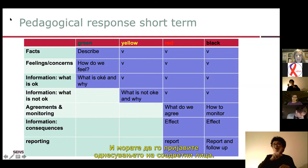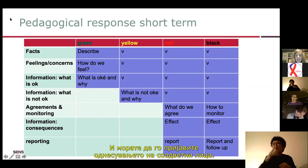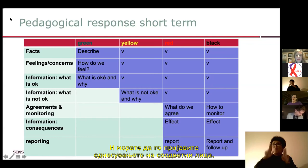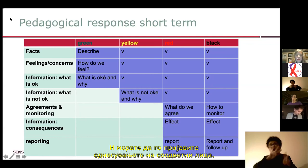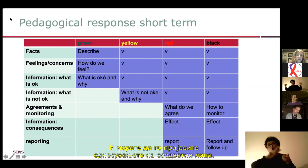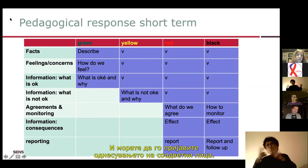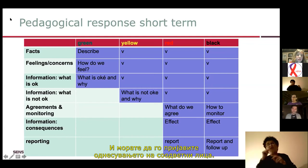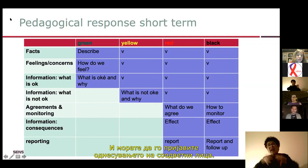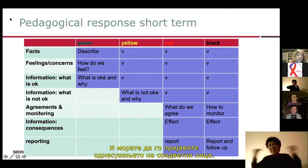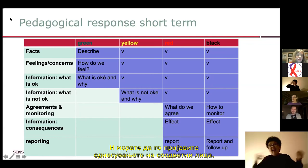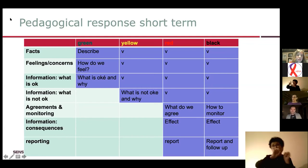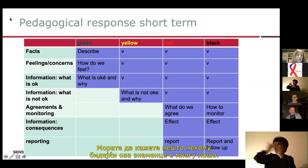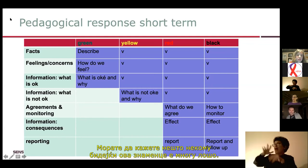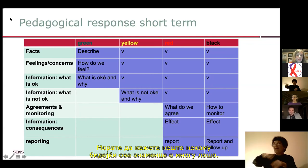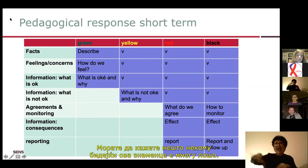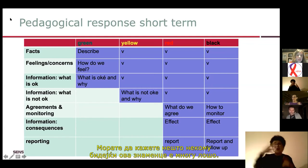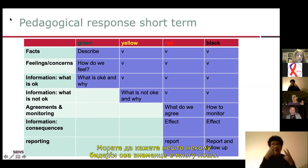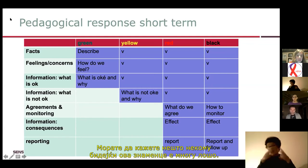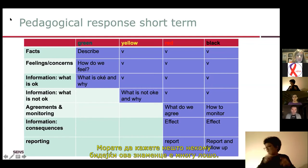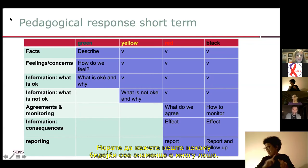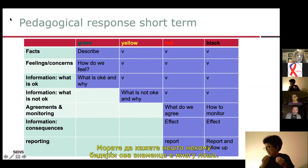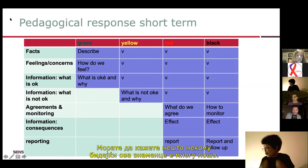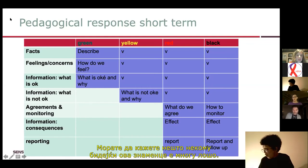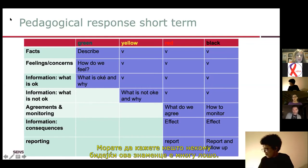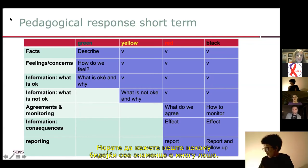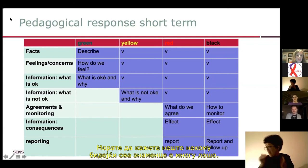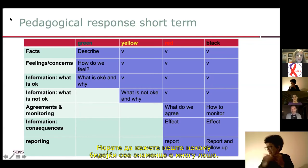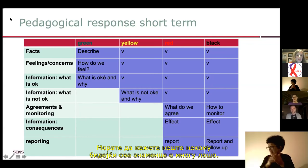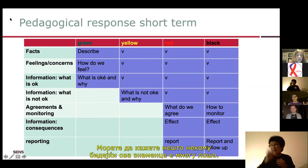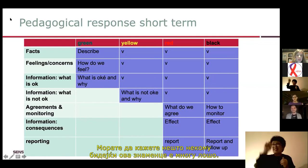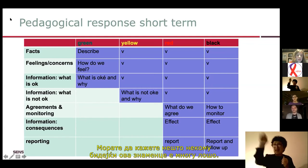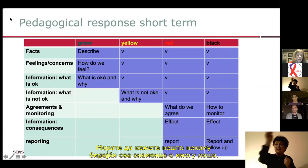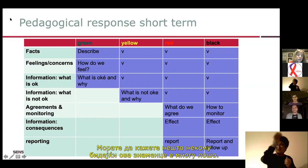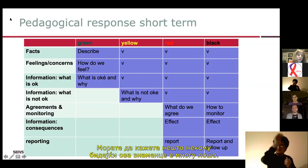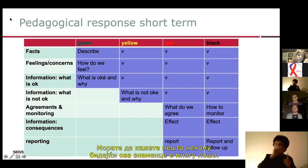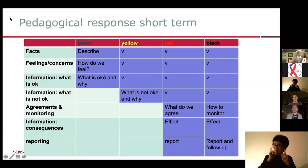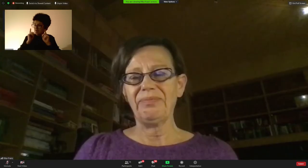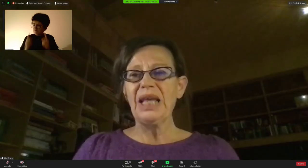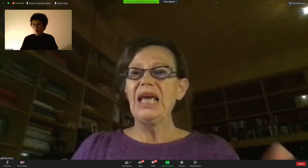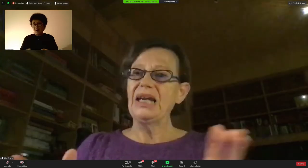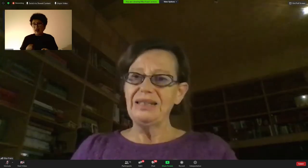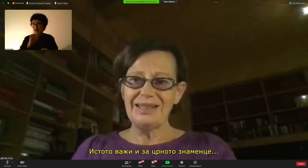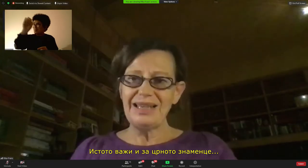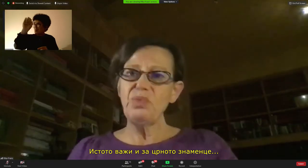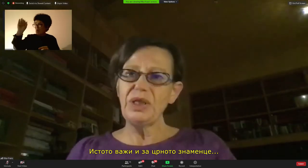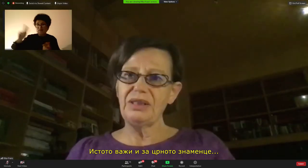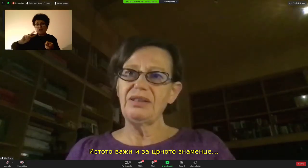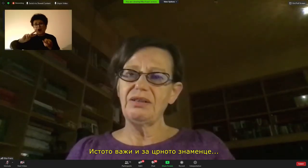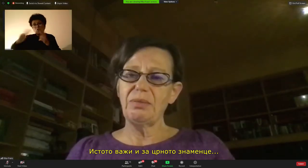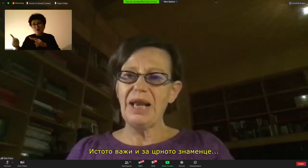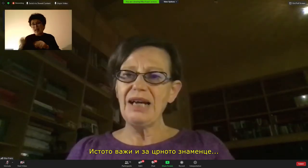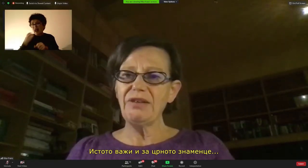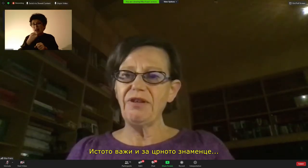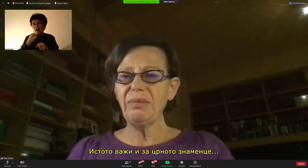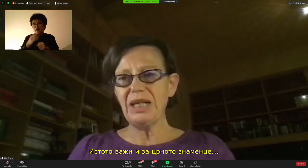report the behavior to others. You have to say something to someone because a red flag is really bad. The same with